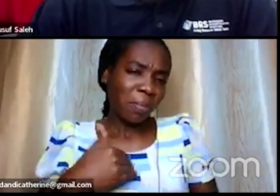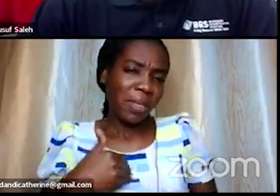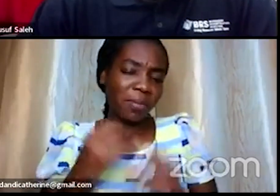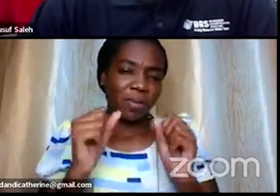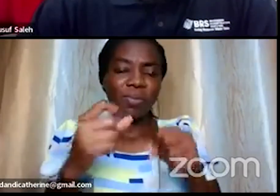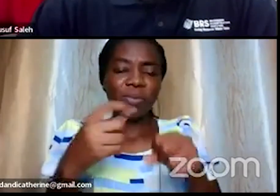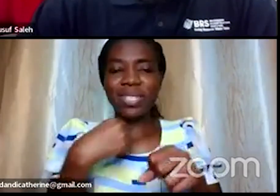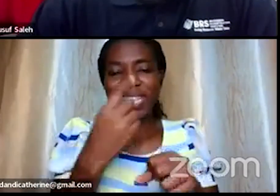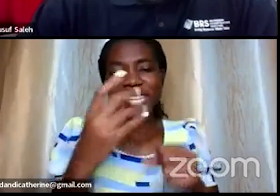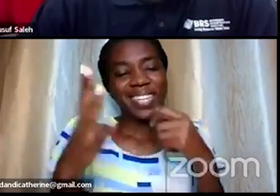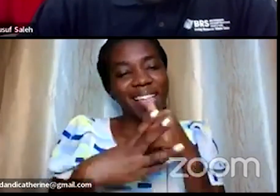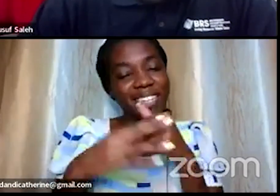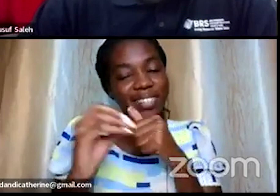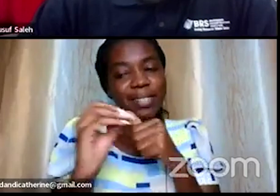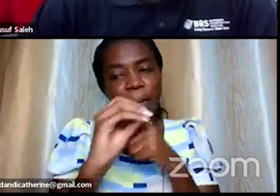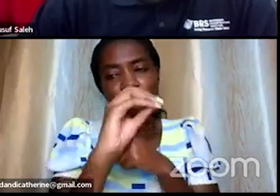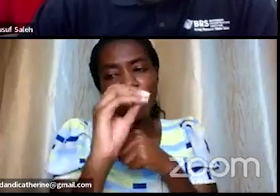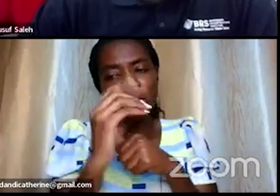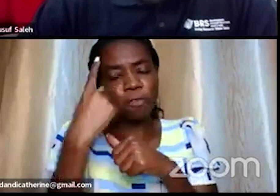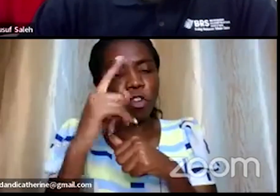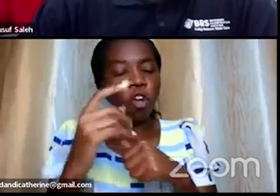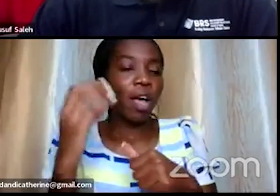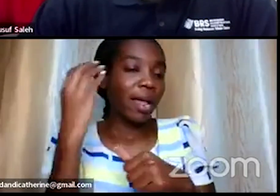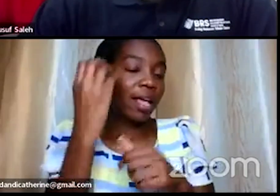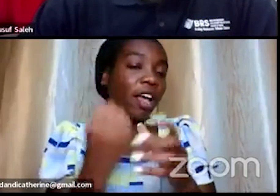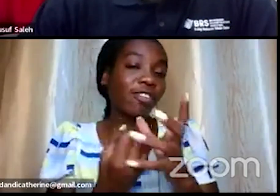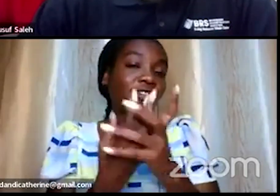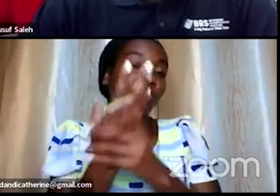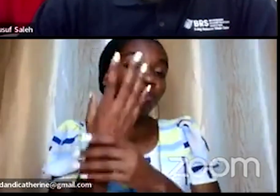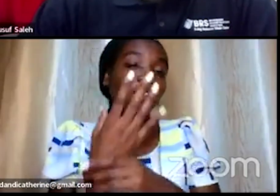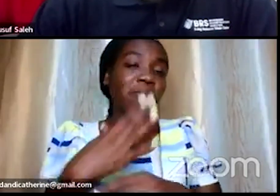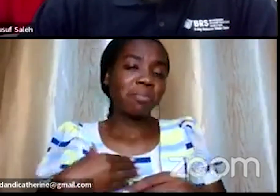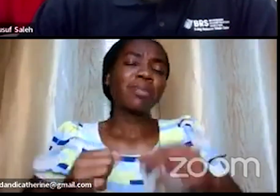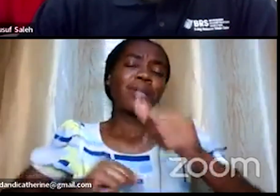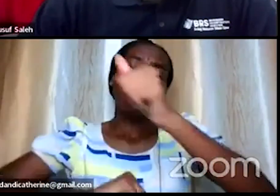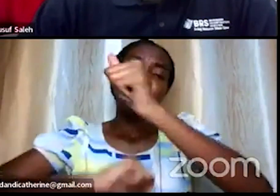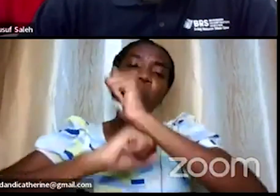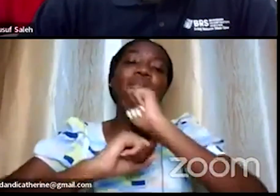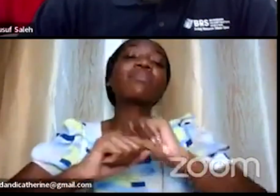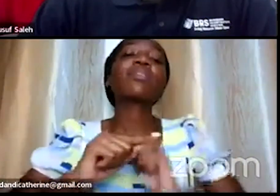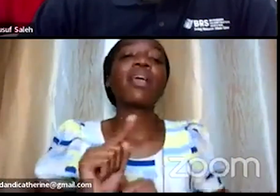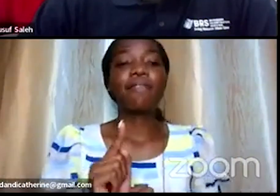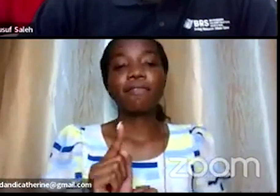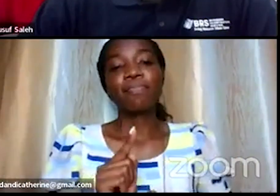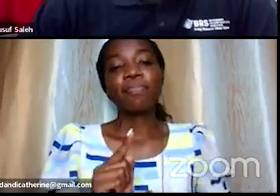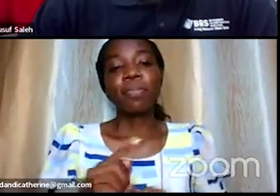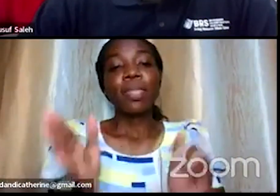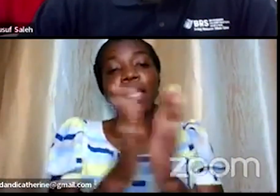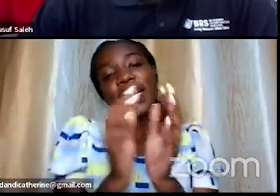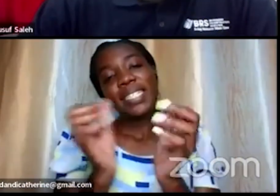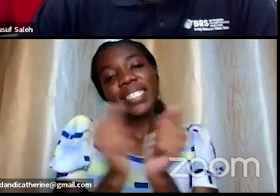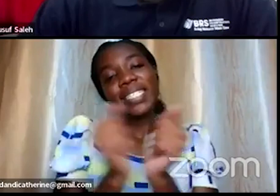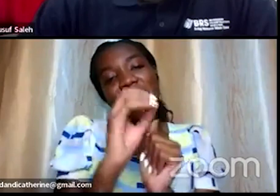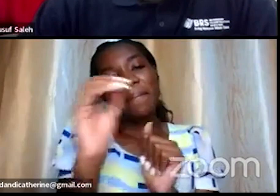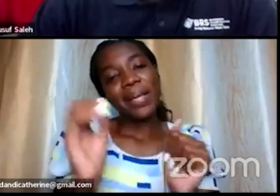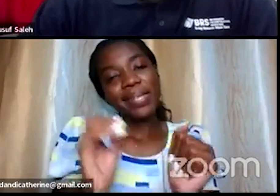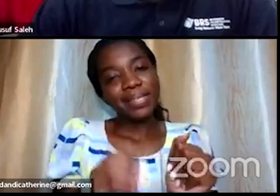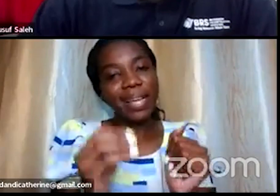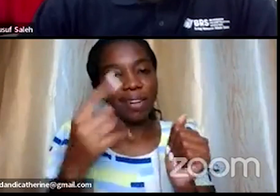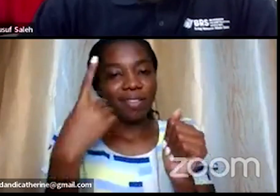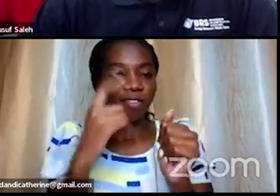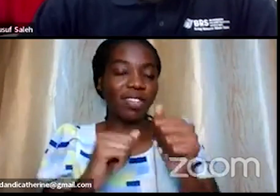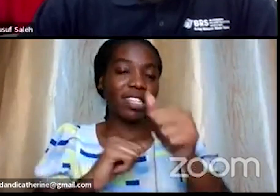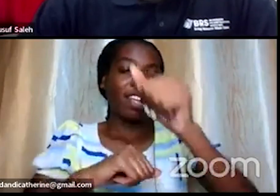90% of your career growth is supported by yourself, and maybe 10% is supported